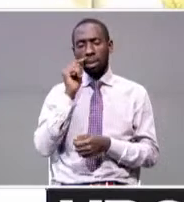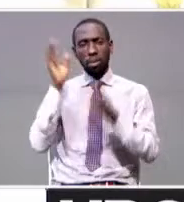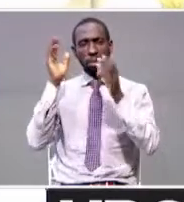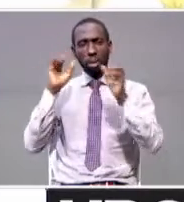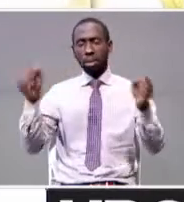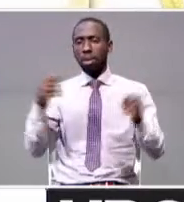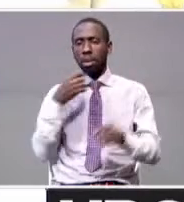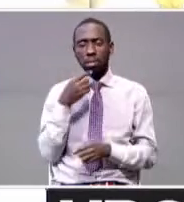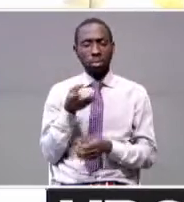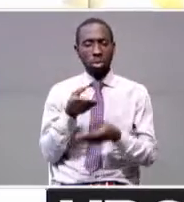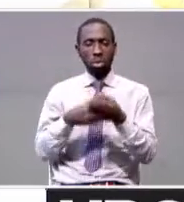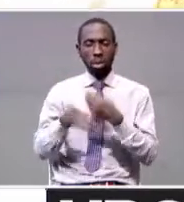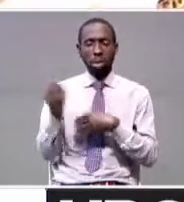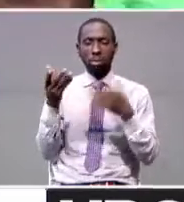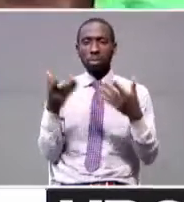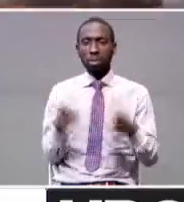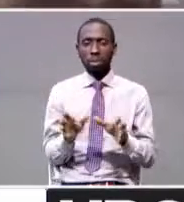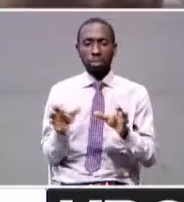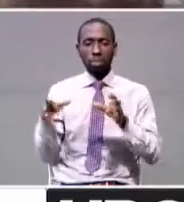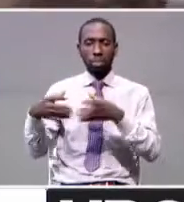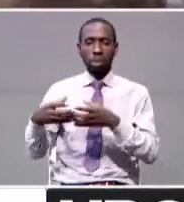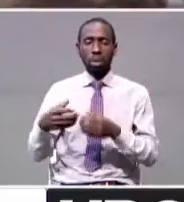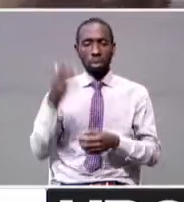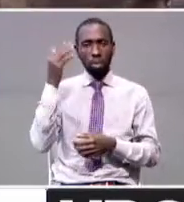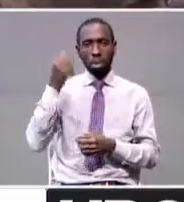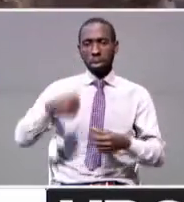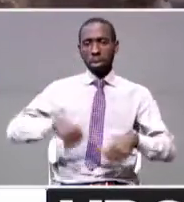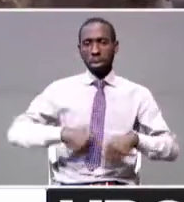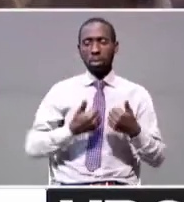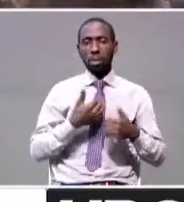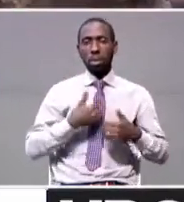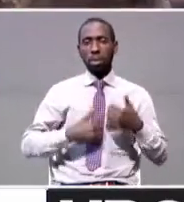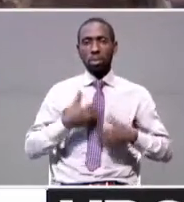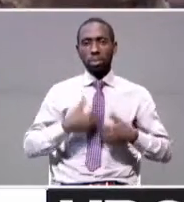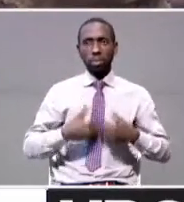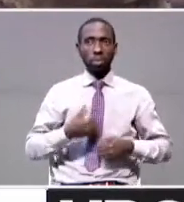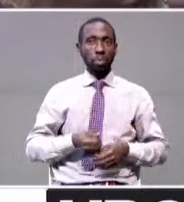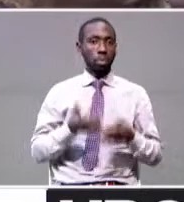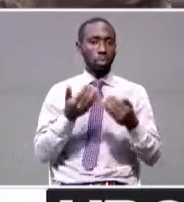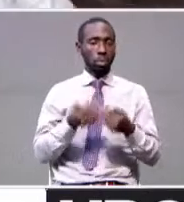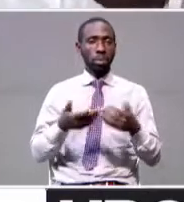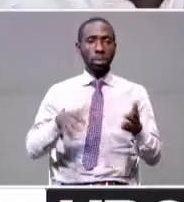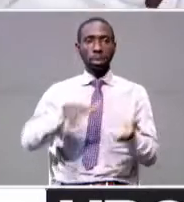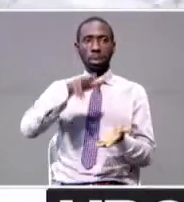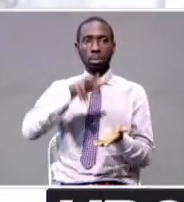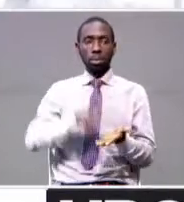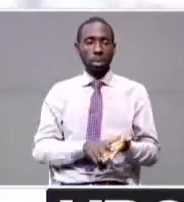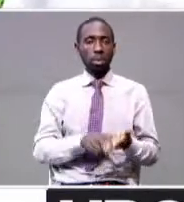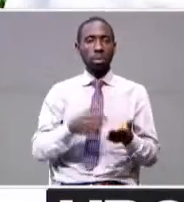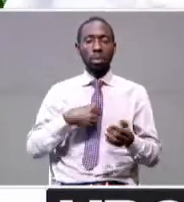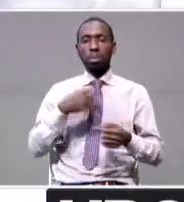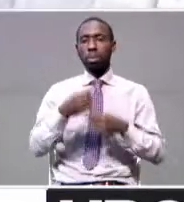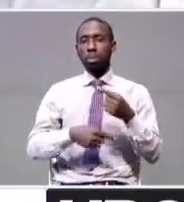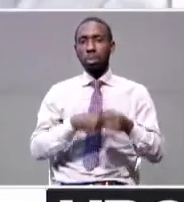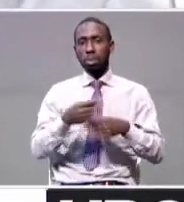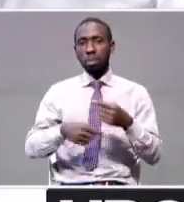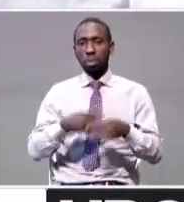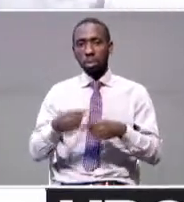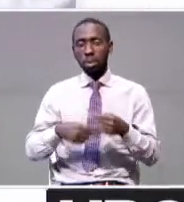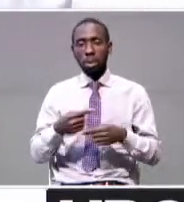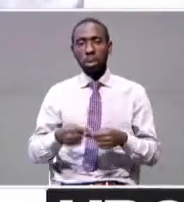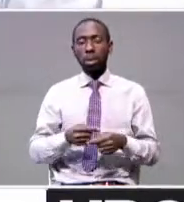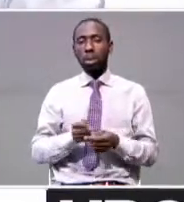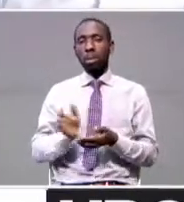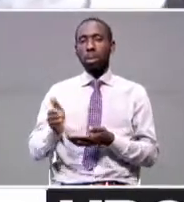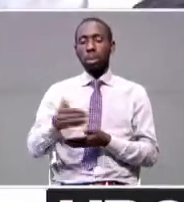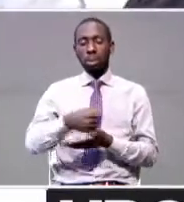yatunda ekibiina olw'okweyagaliza ebibye ng'omuntu. Wano baakakasanga bwe baali batandise okukuŋŋaanya emikono okujja